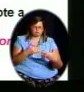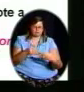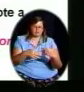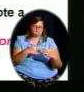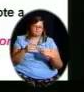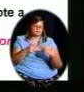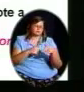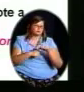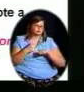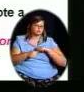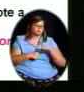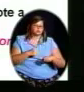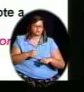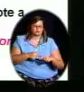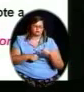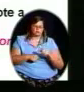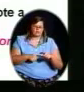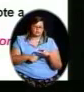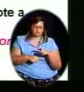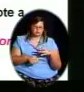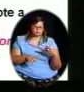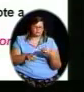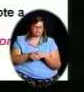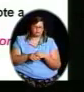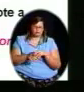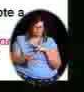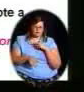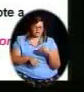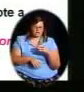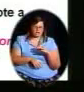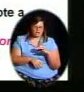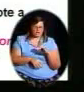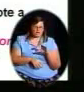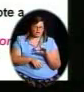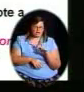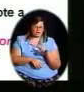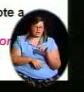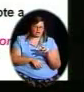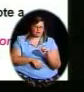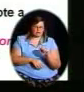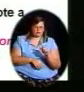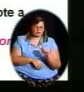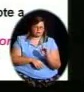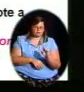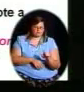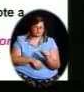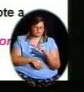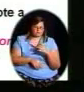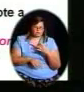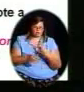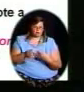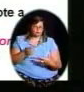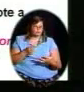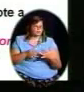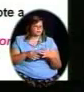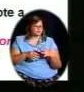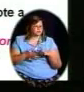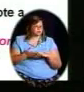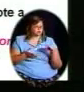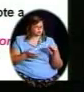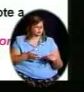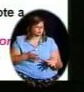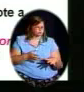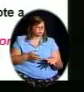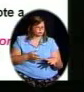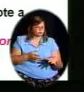have to talk about involvement in climate, because involvement in climate by our stakeholders, whether they be students or parents or community, help us with